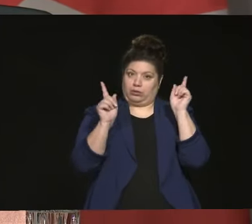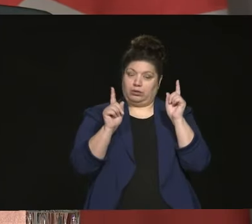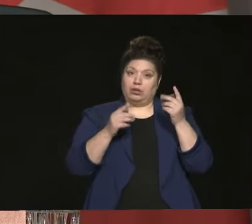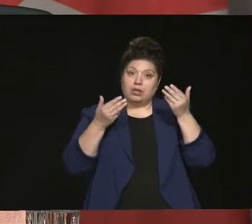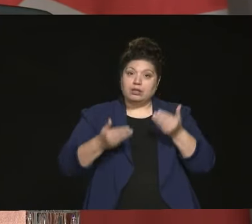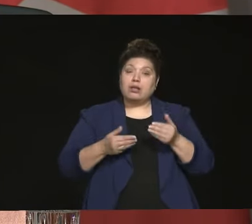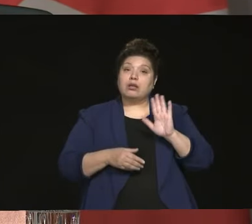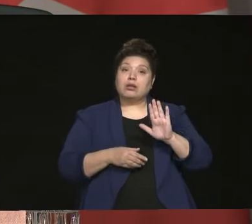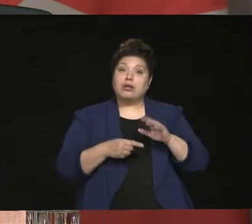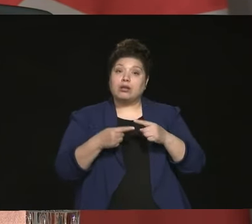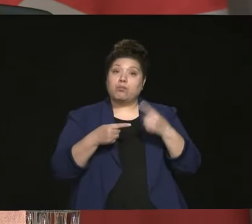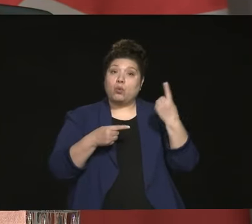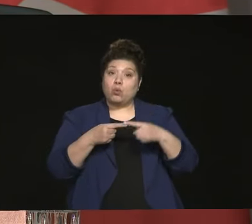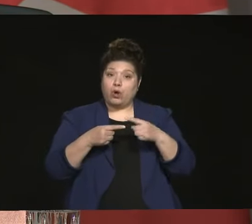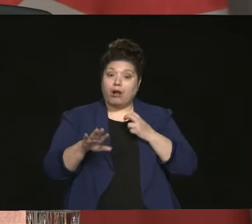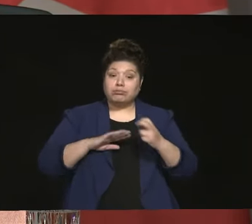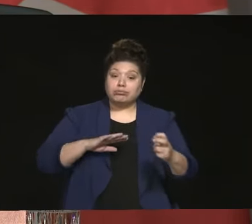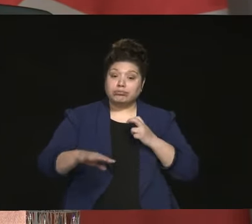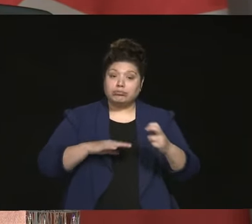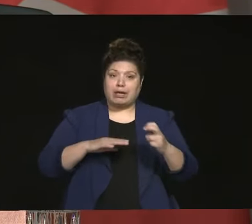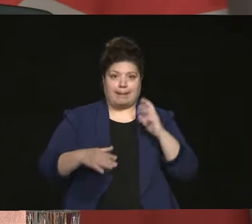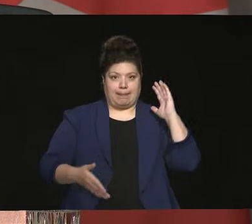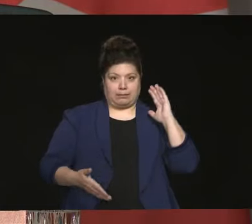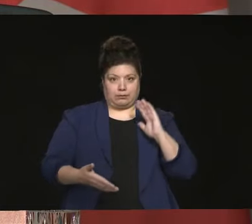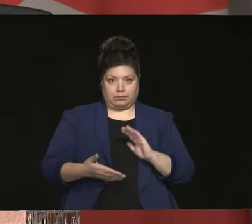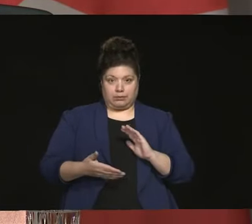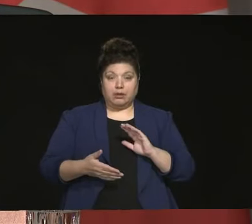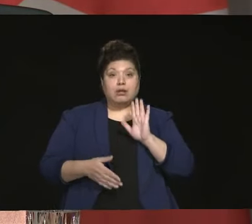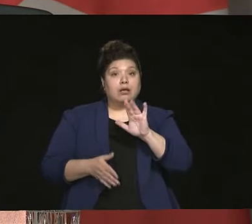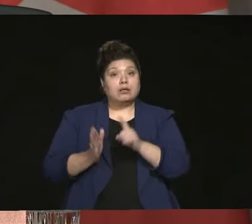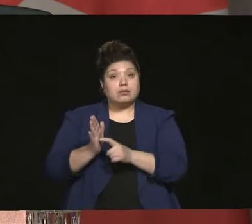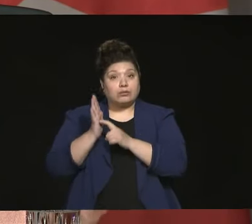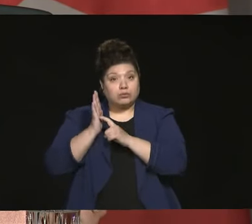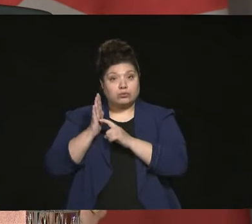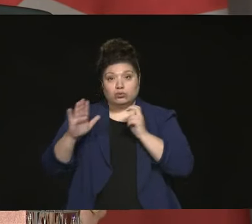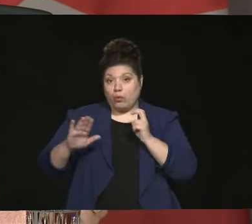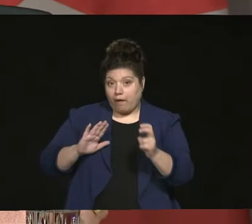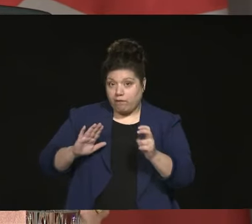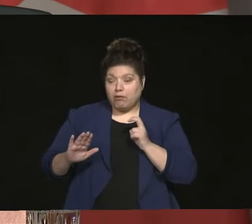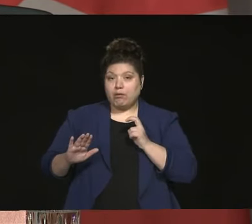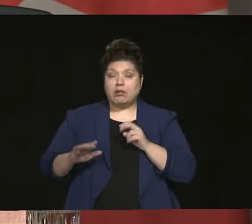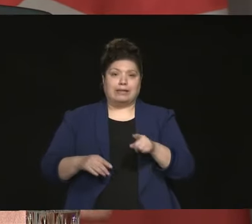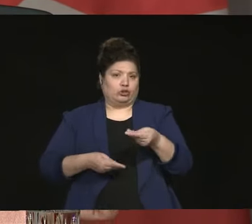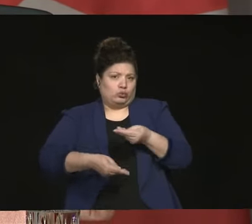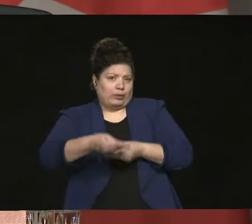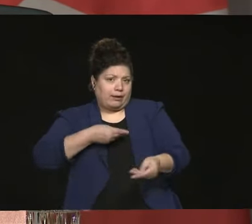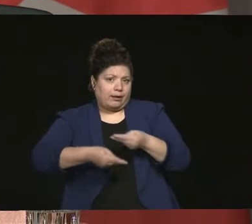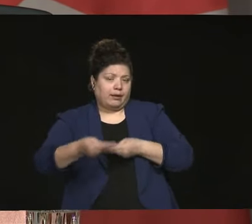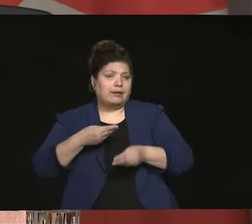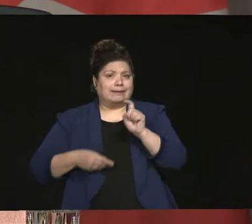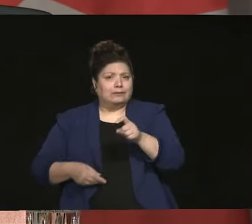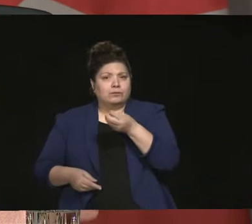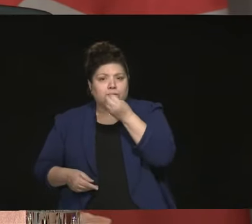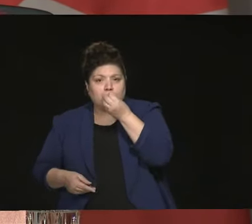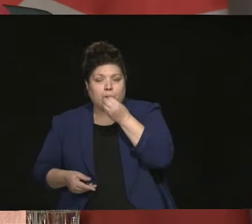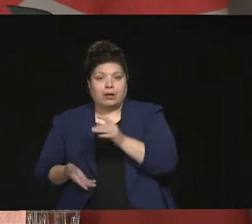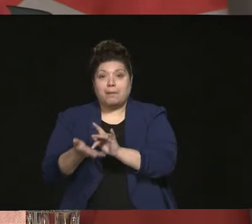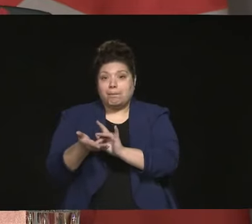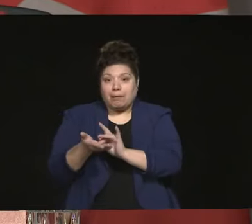same time, essential travel and essential trade in food, in medical supplies continues. So